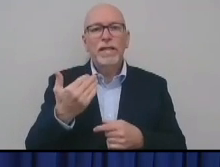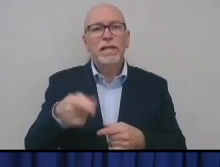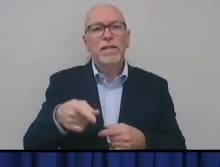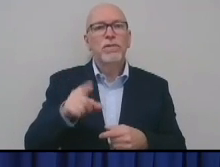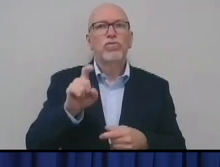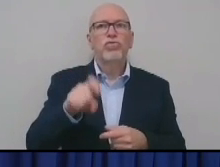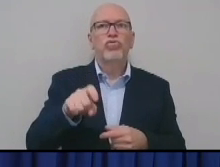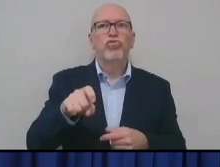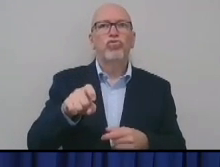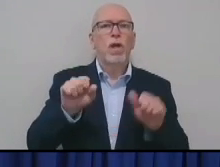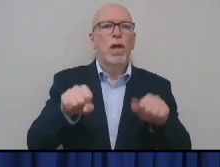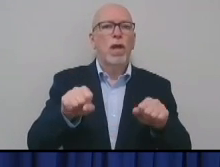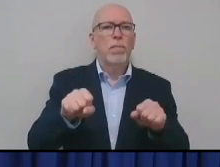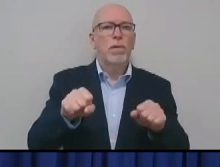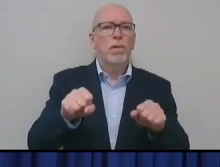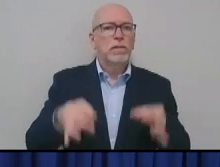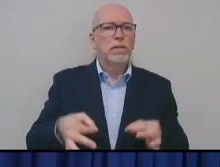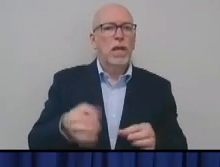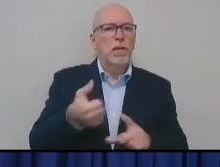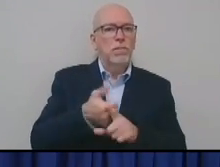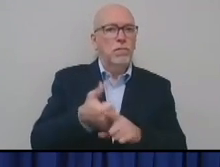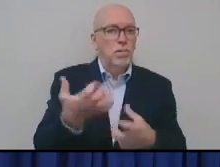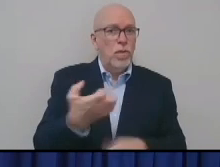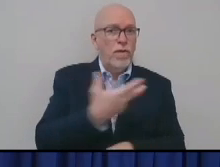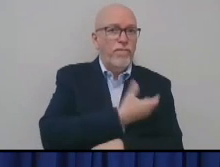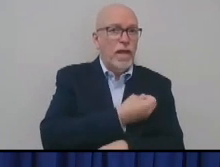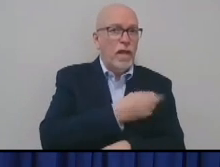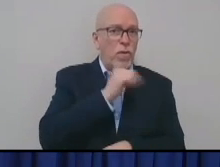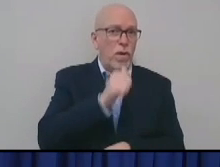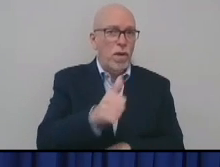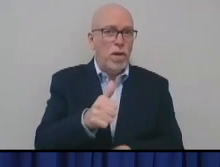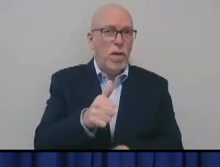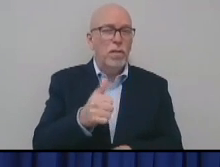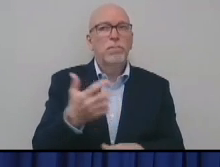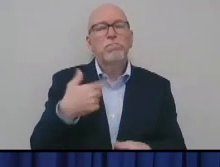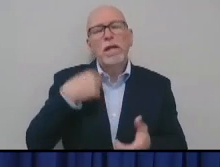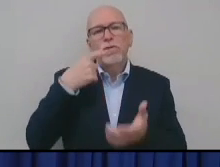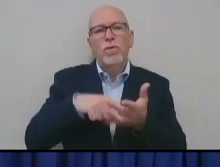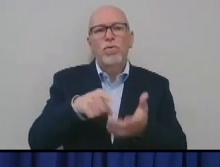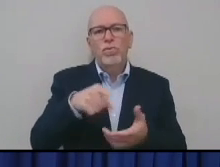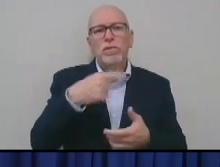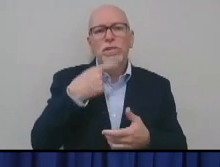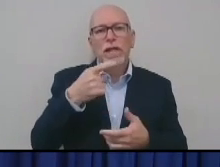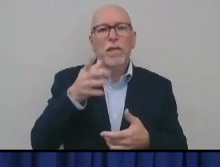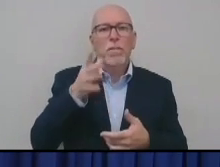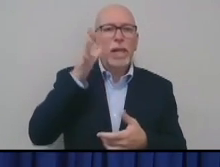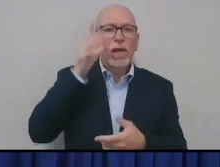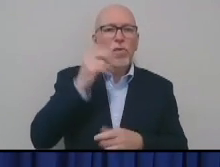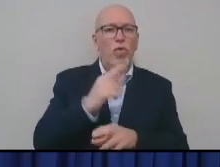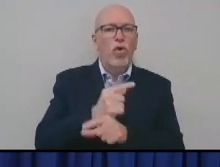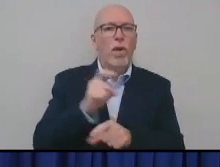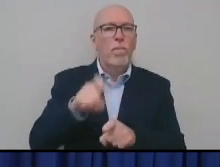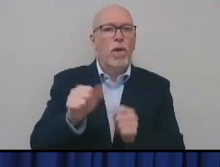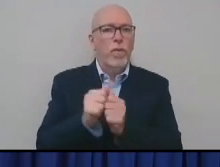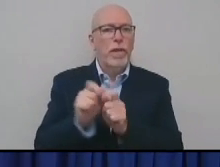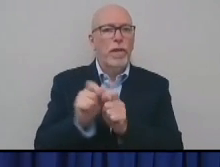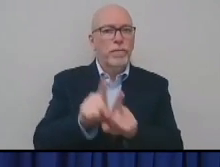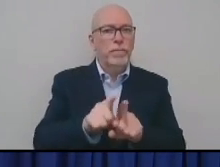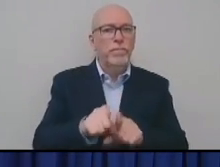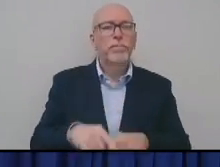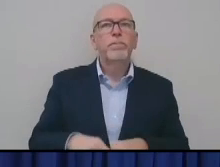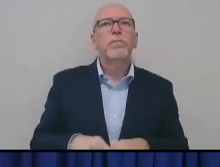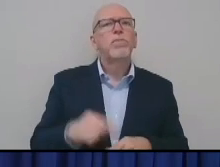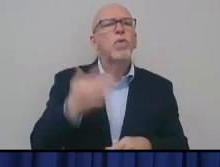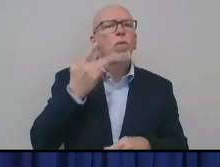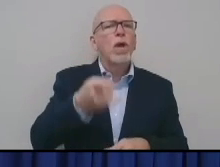be able to decide whether they want the vaccine for themselves. I noticed you said a parent or guardian must accompany the child. Why do